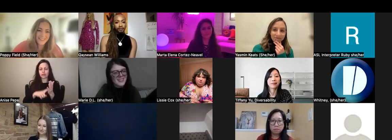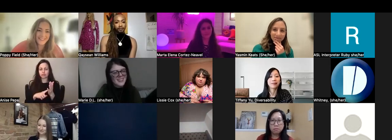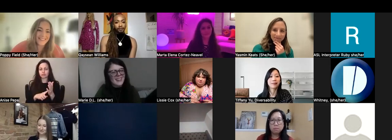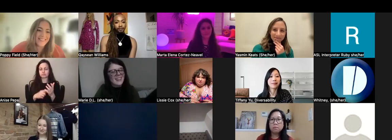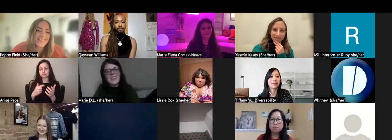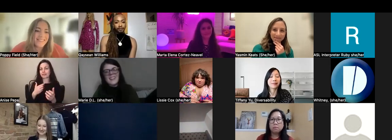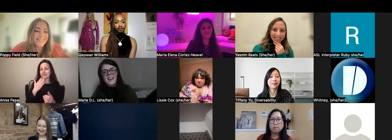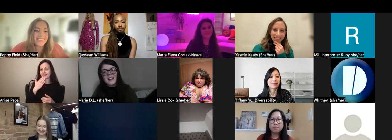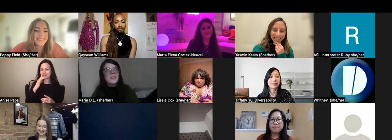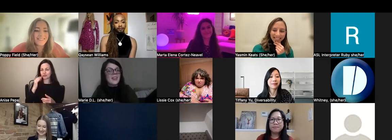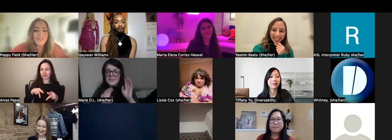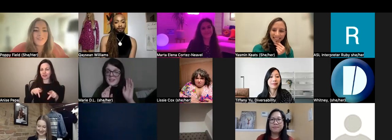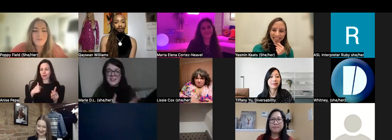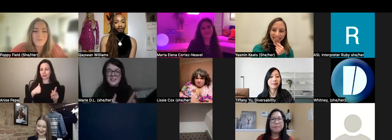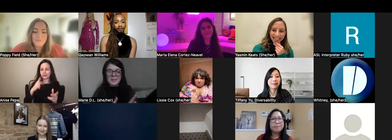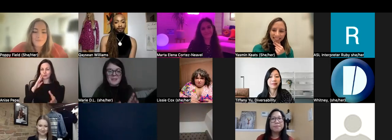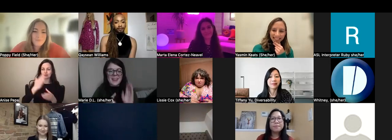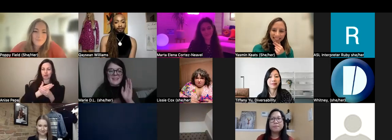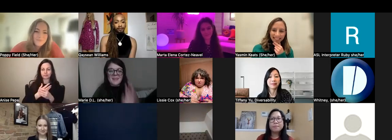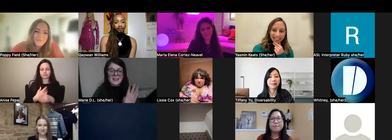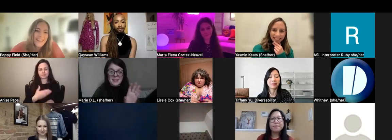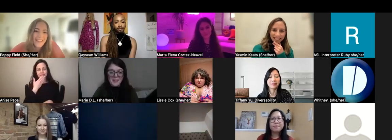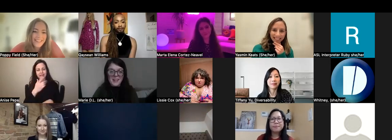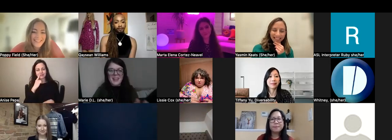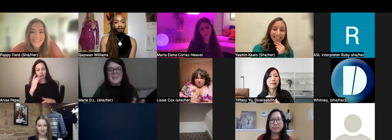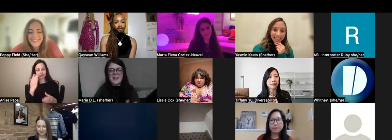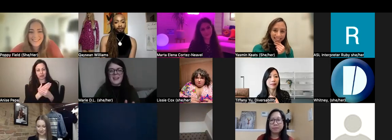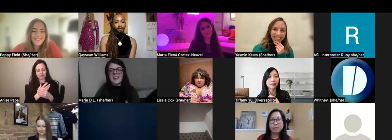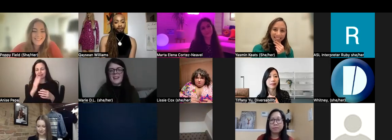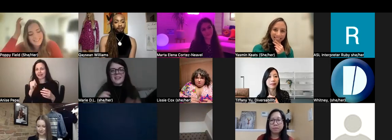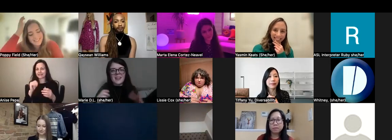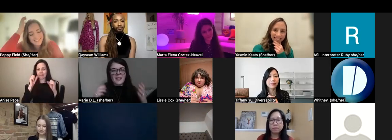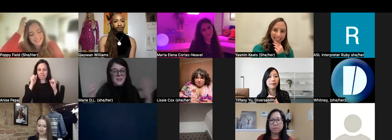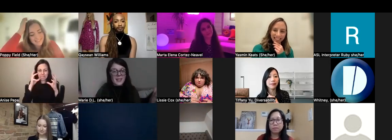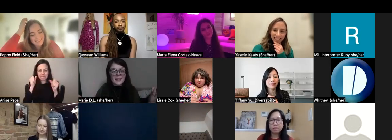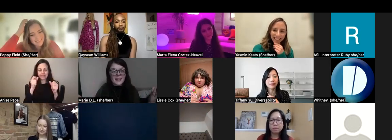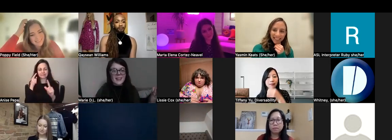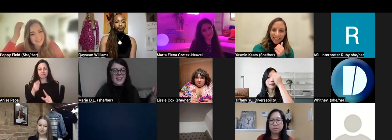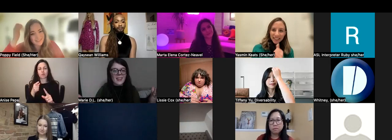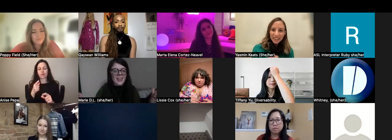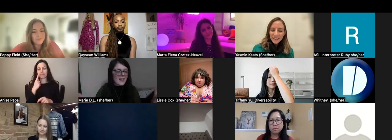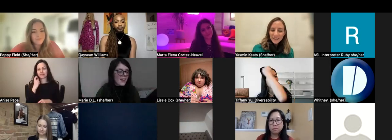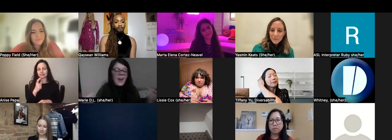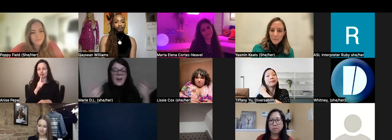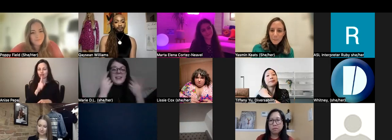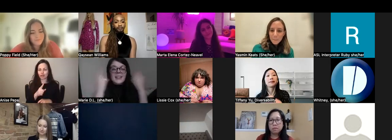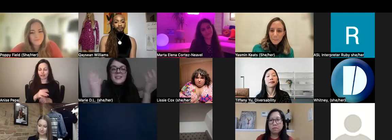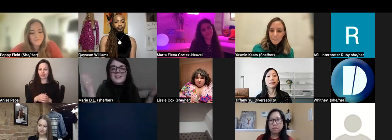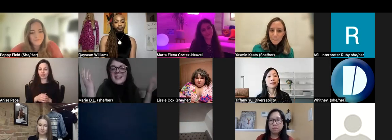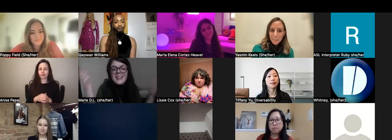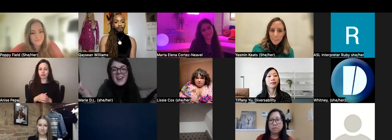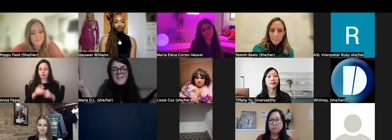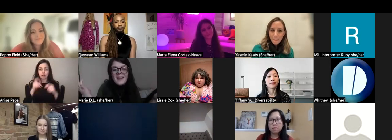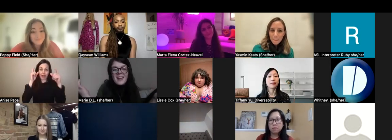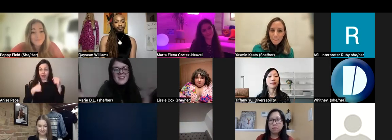interrupt. Thank you for interrupting with that amazing point, because really that, I'm wearing glasses